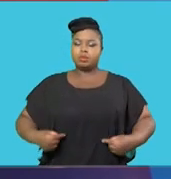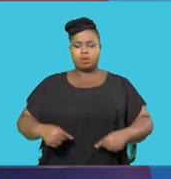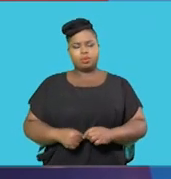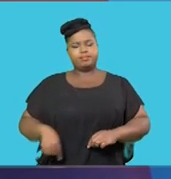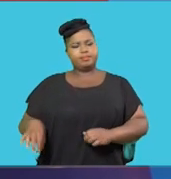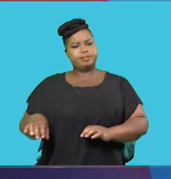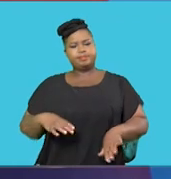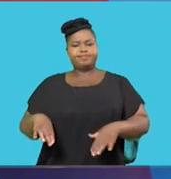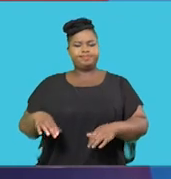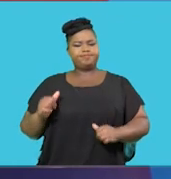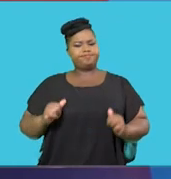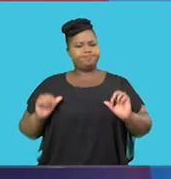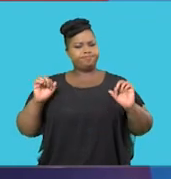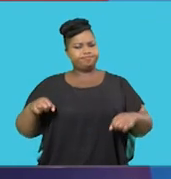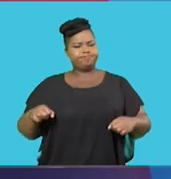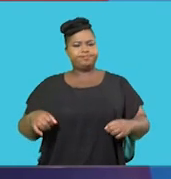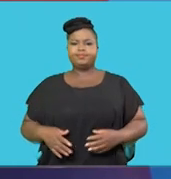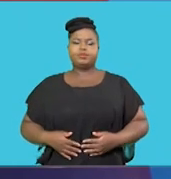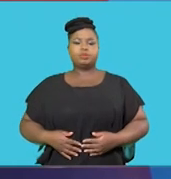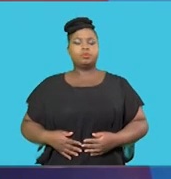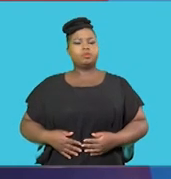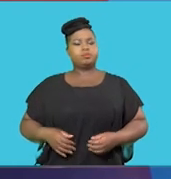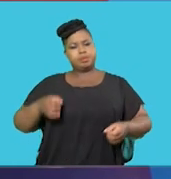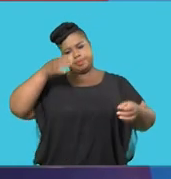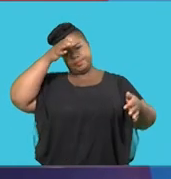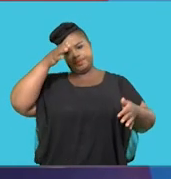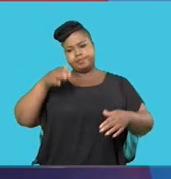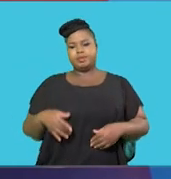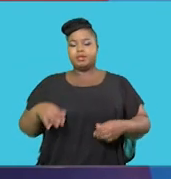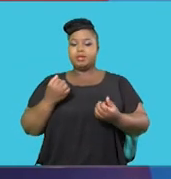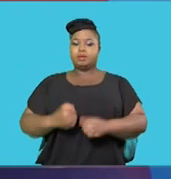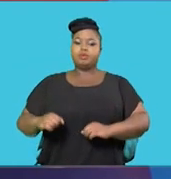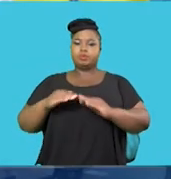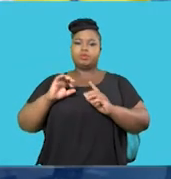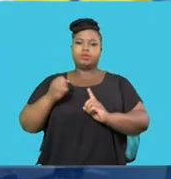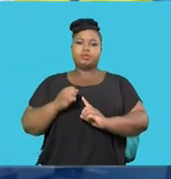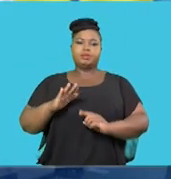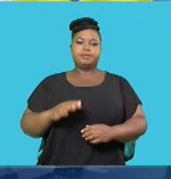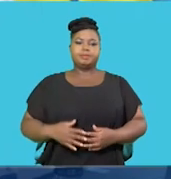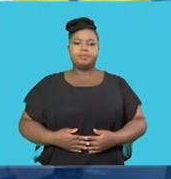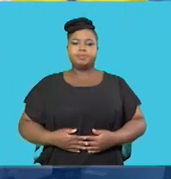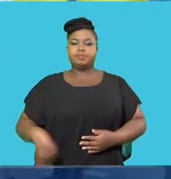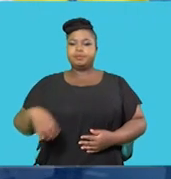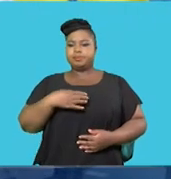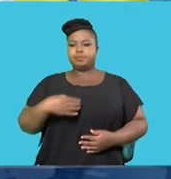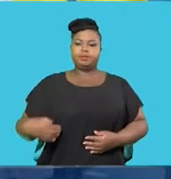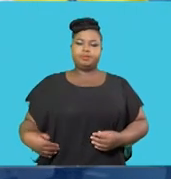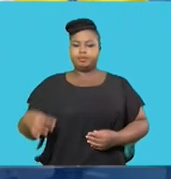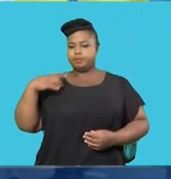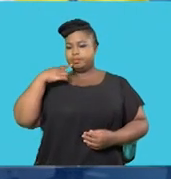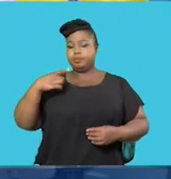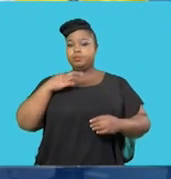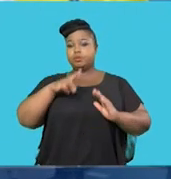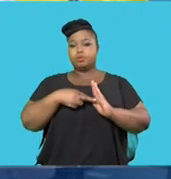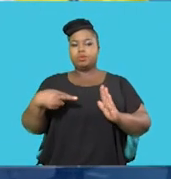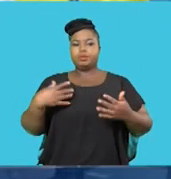active, to be informed citizens in democratic societies. Umengameli uthi likhulu igalelo